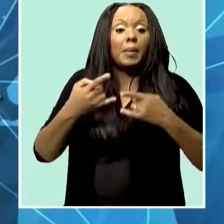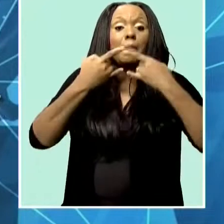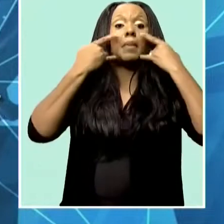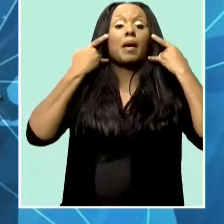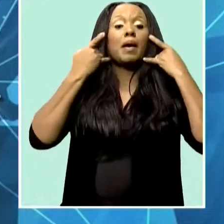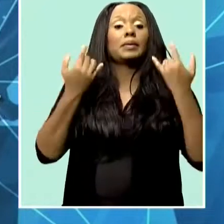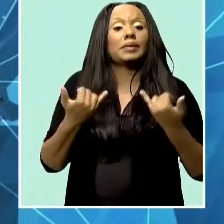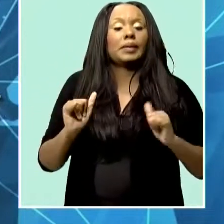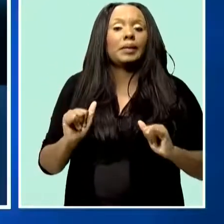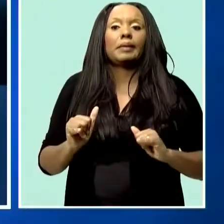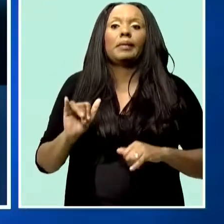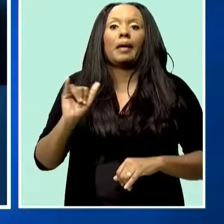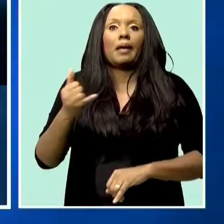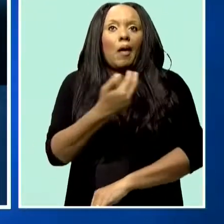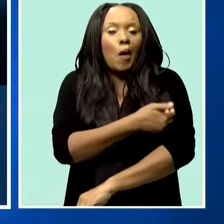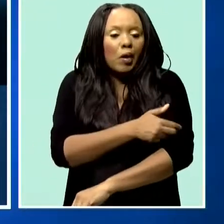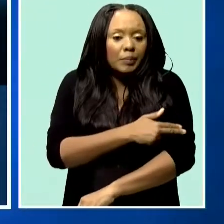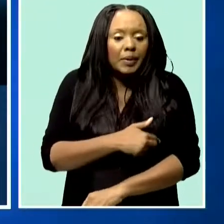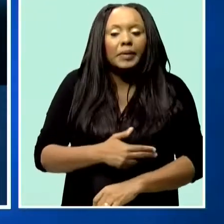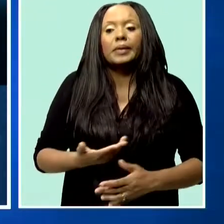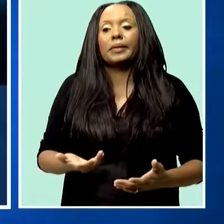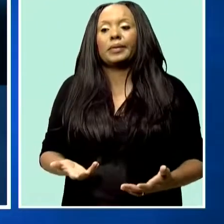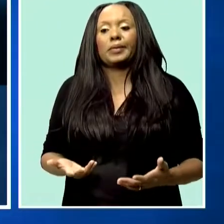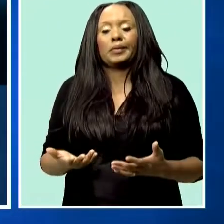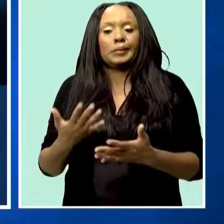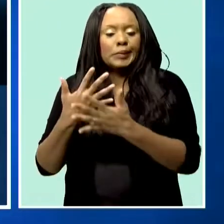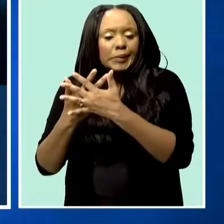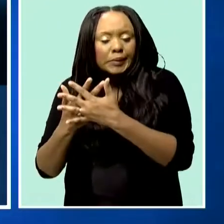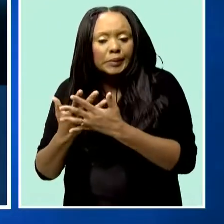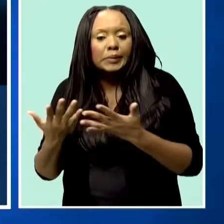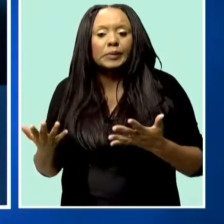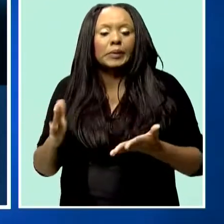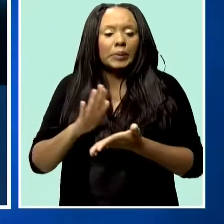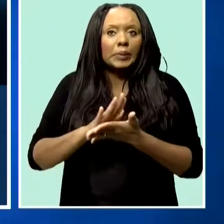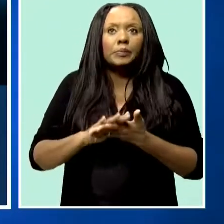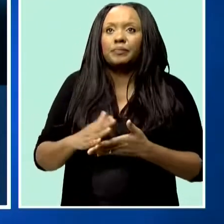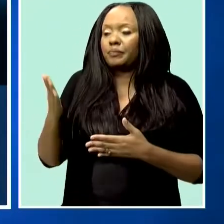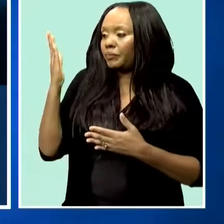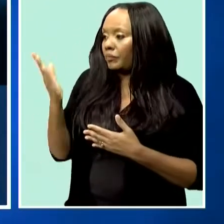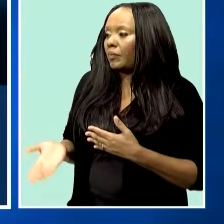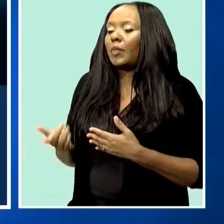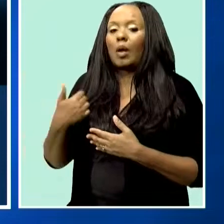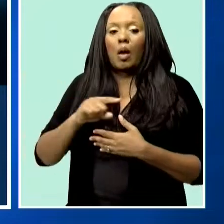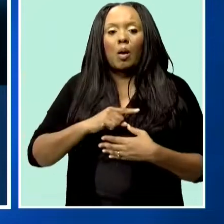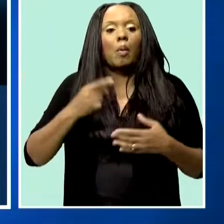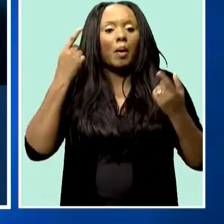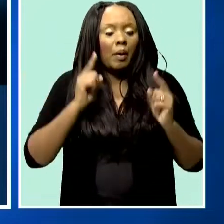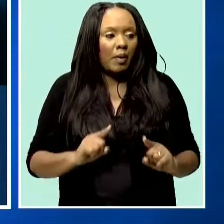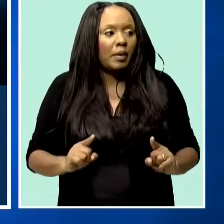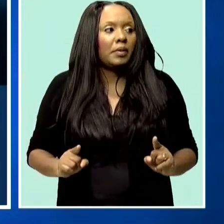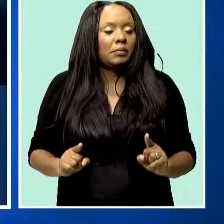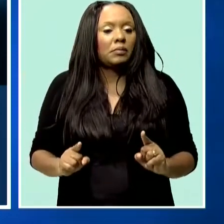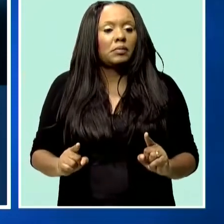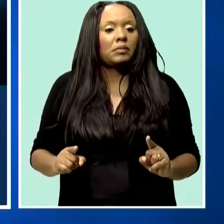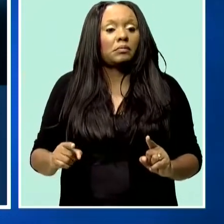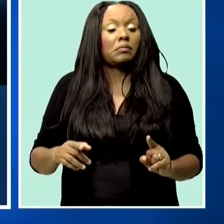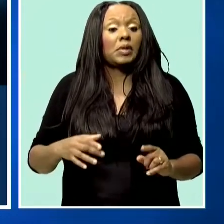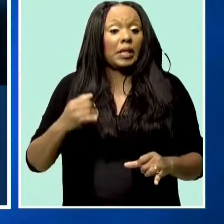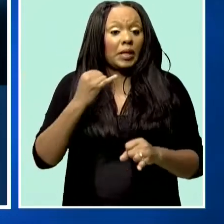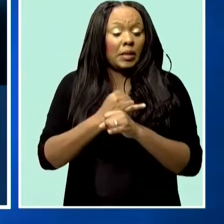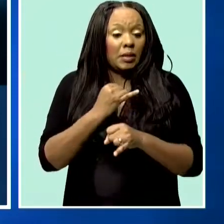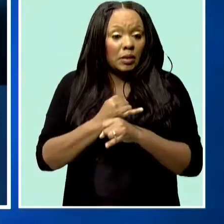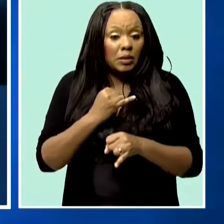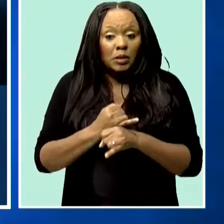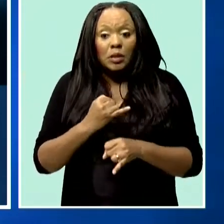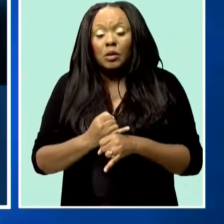areas. BAM agrees, therefore, with the cautious approach being taken, preserving mask mandates for those institutions